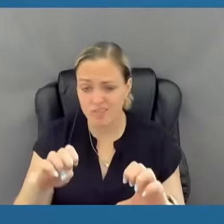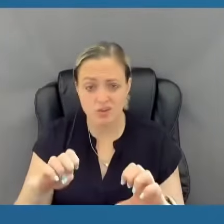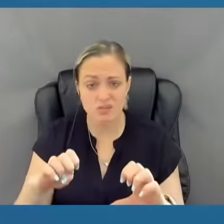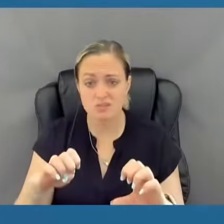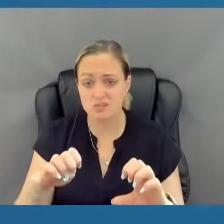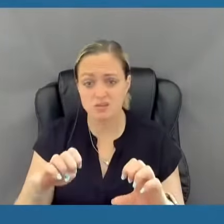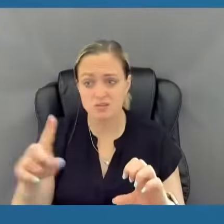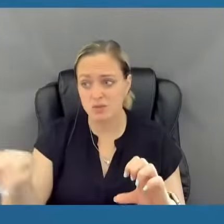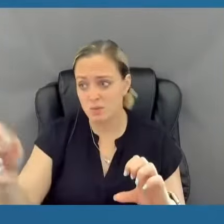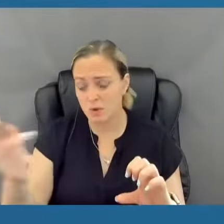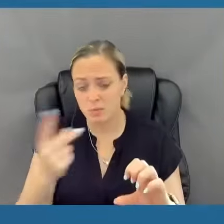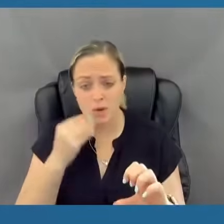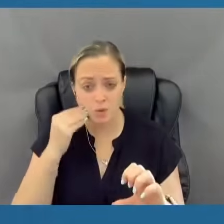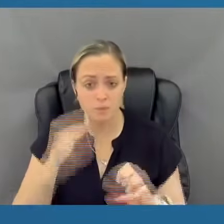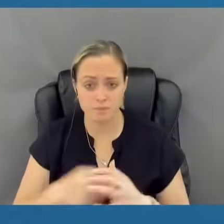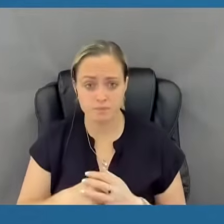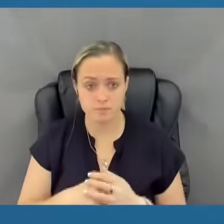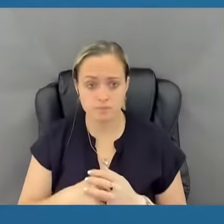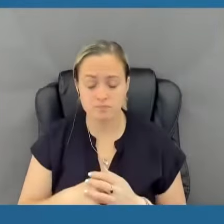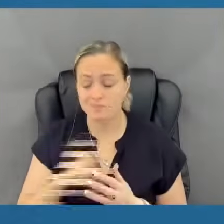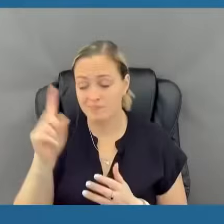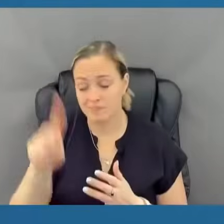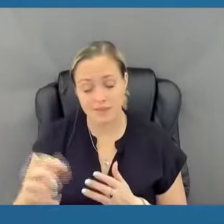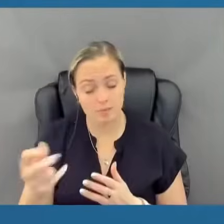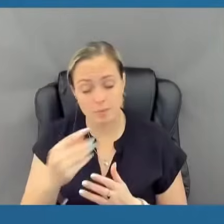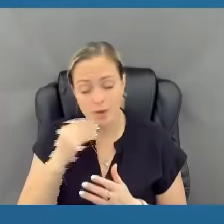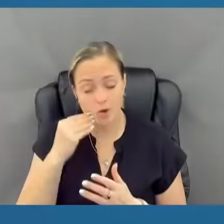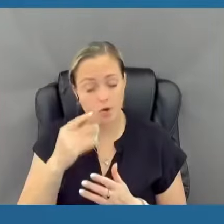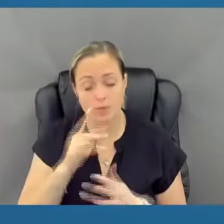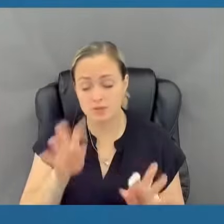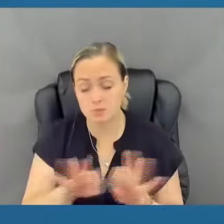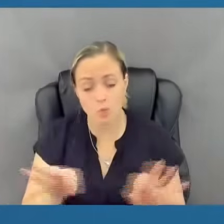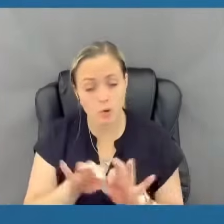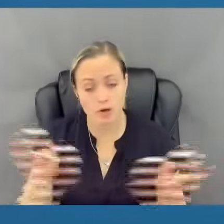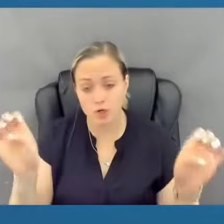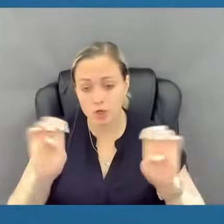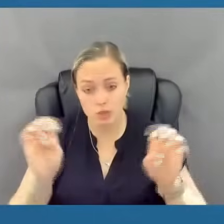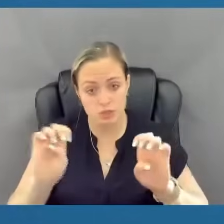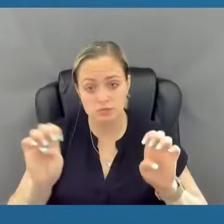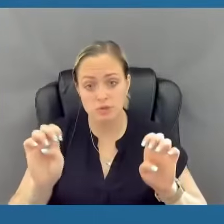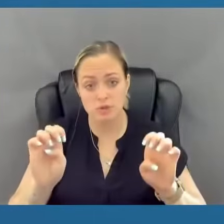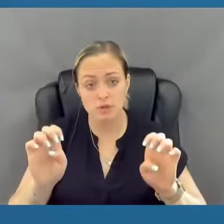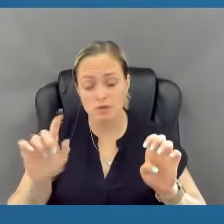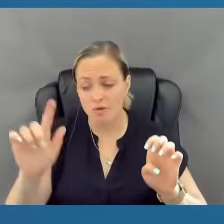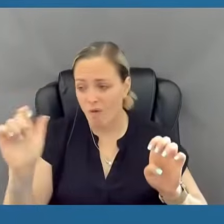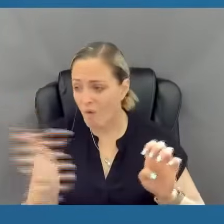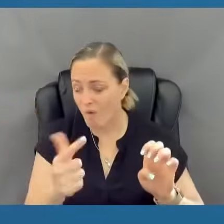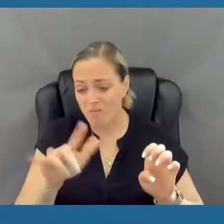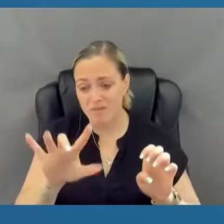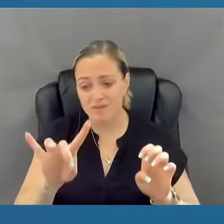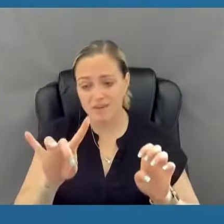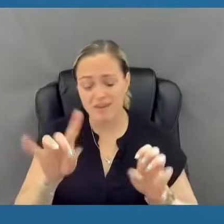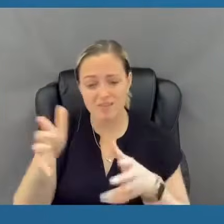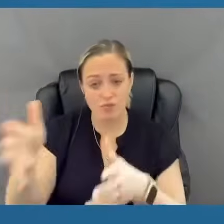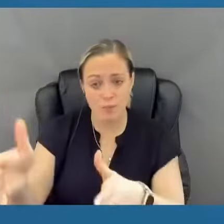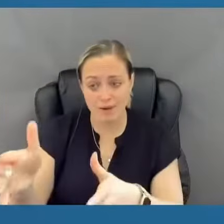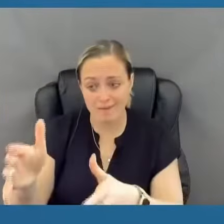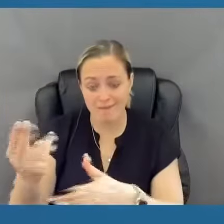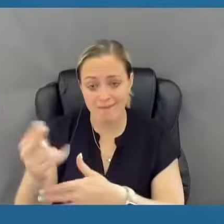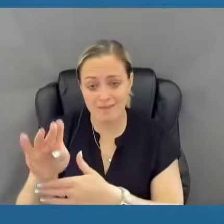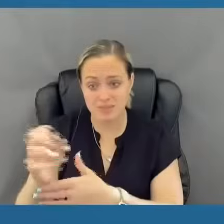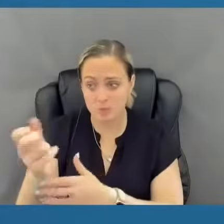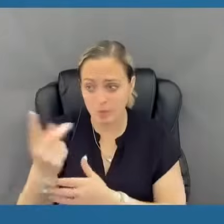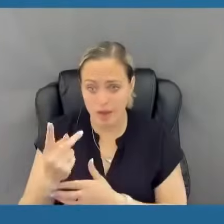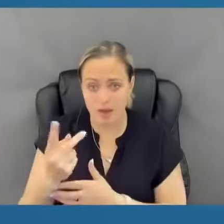get them all back. It needs to be done, and it's urgent. We need to get all the 58 remaining hostages back now. Thank